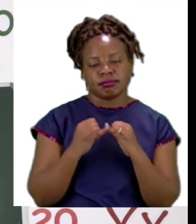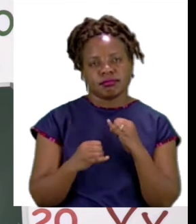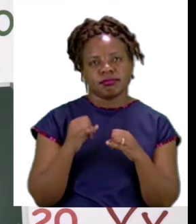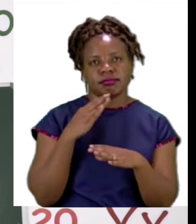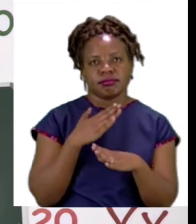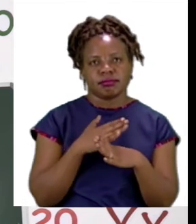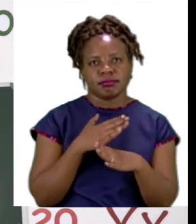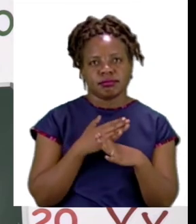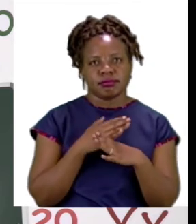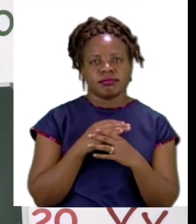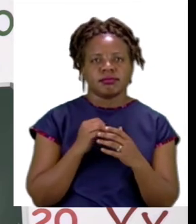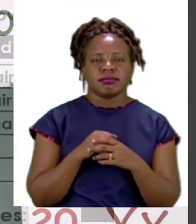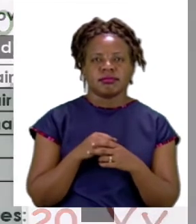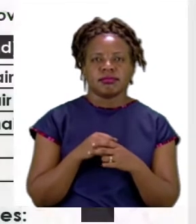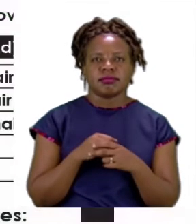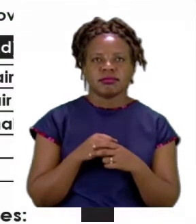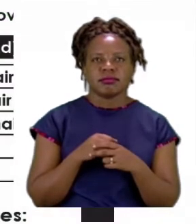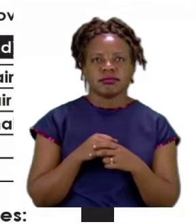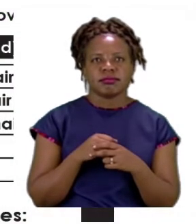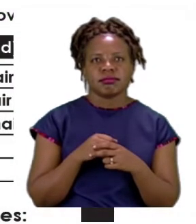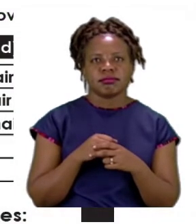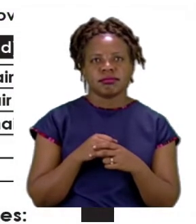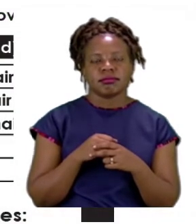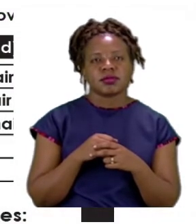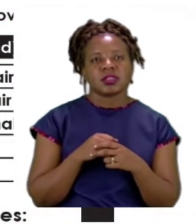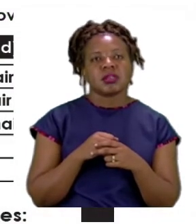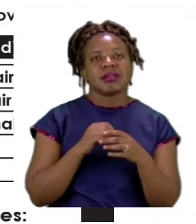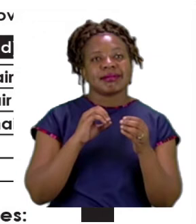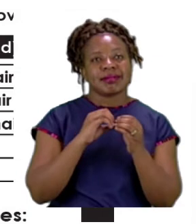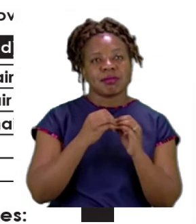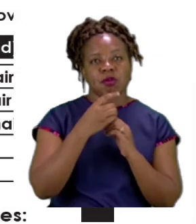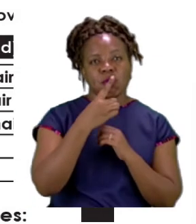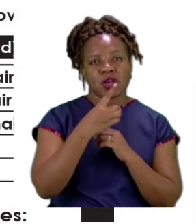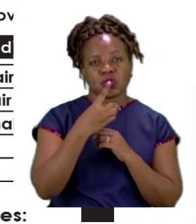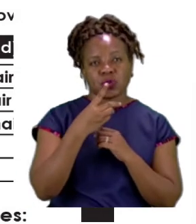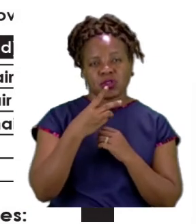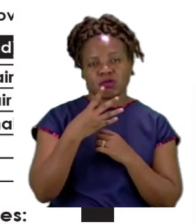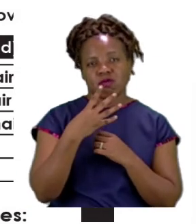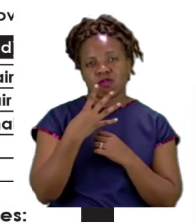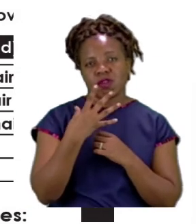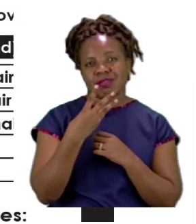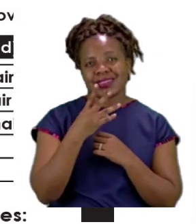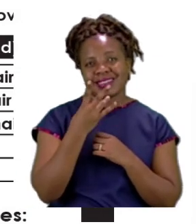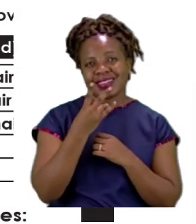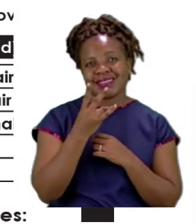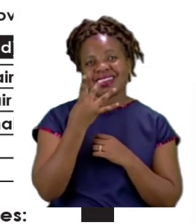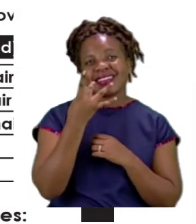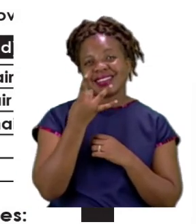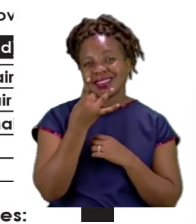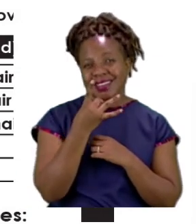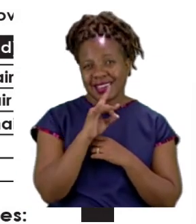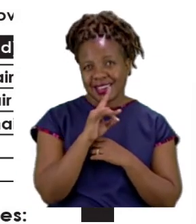for this page is trying to complete the sentences. Now you're going to fill in the A